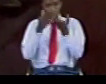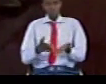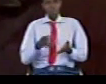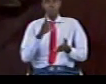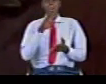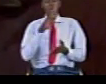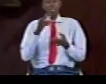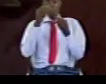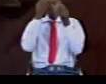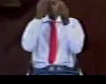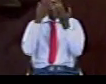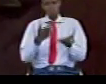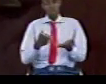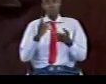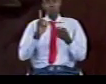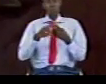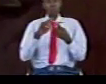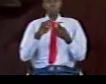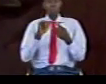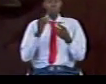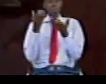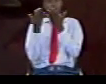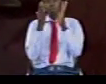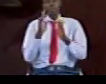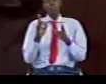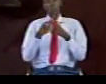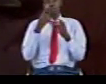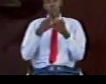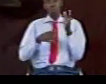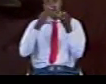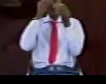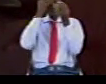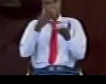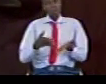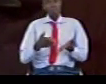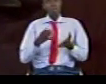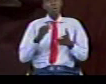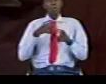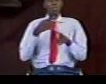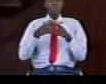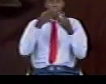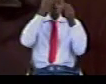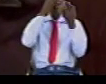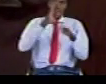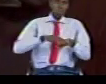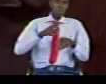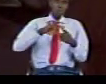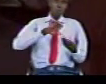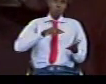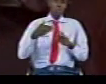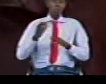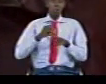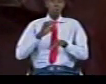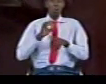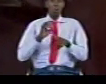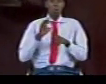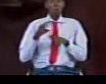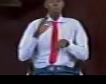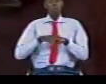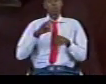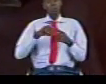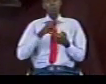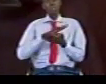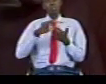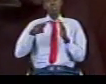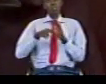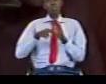obey, whether of sin unto death or of obedience unto righteousness. But God be thanked that